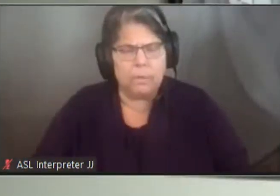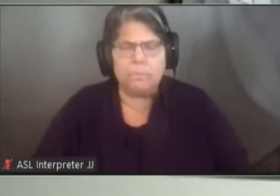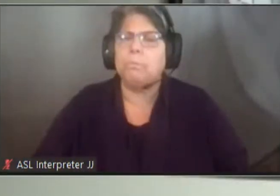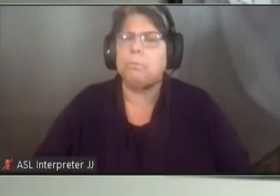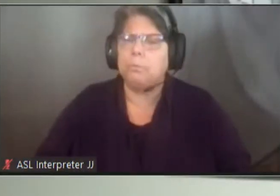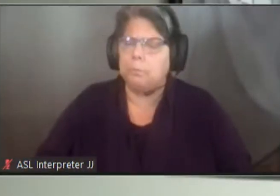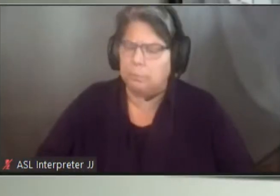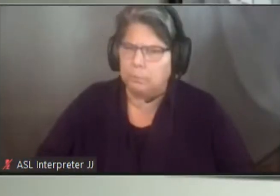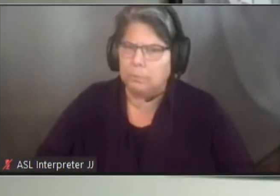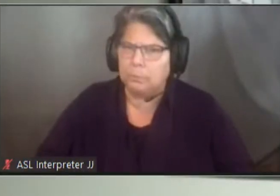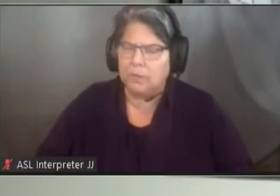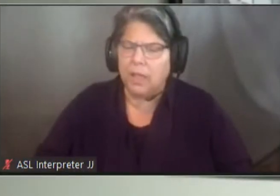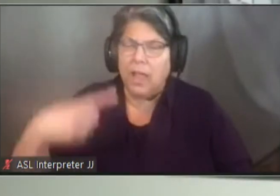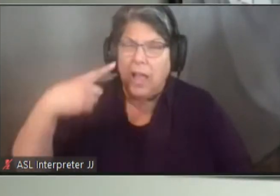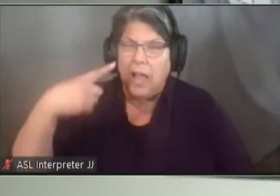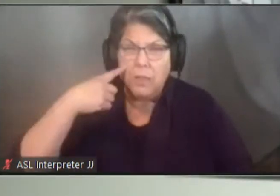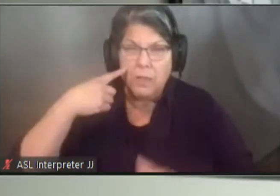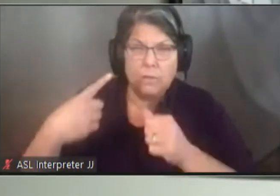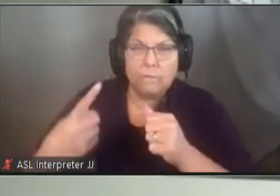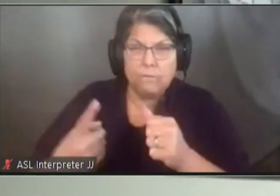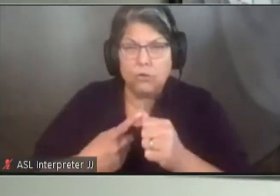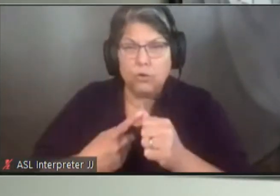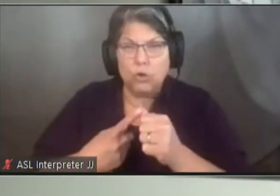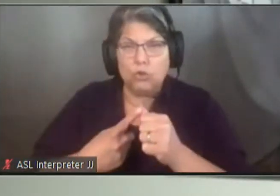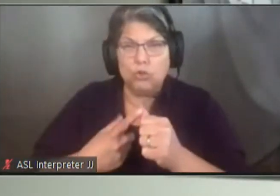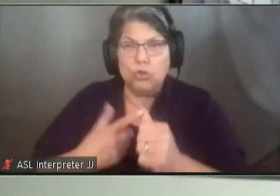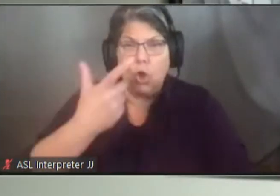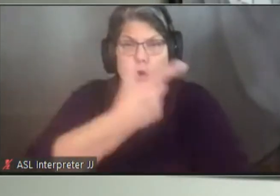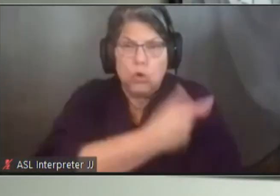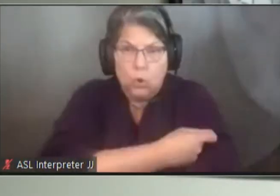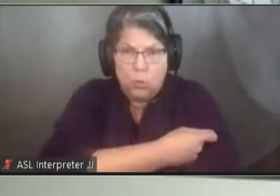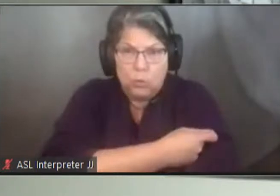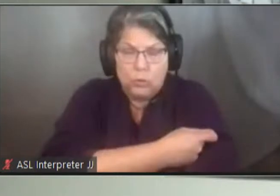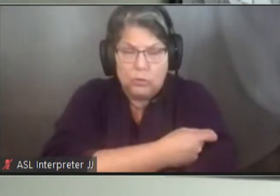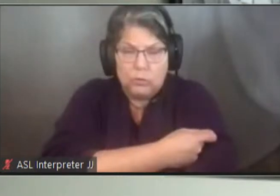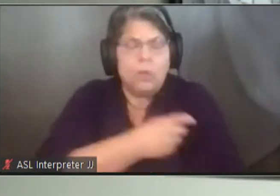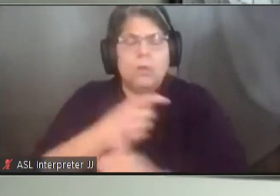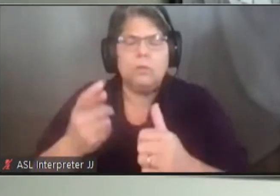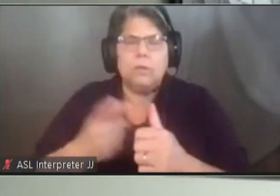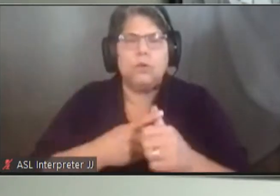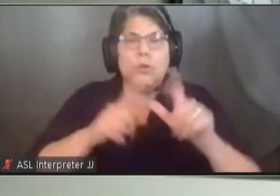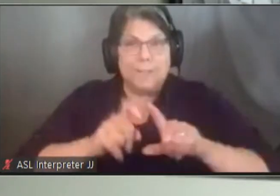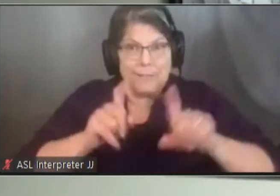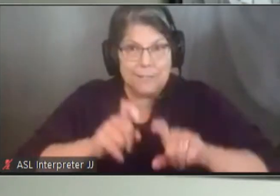No, I think that the first dose, the first positive,